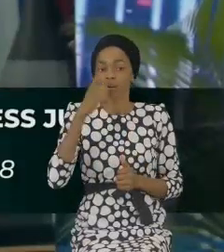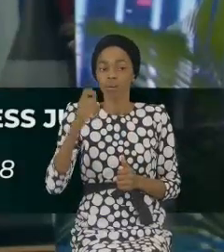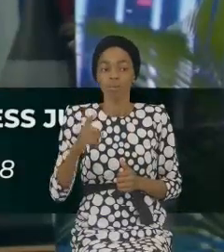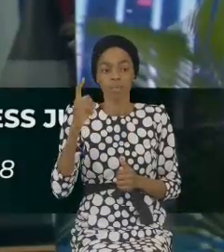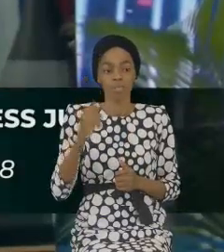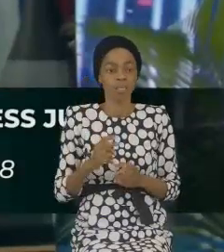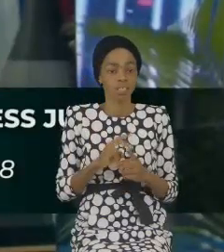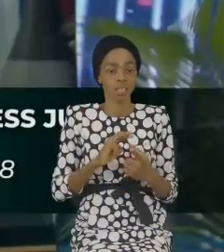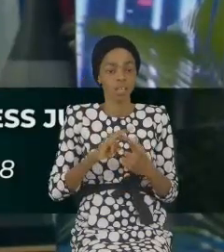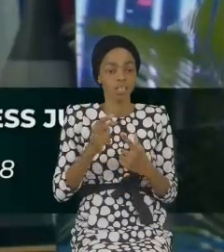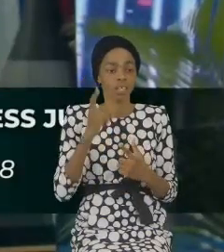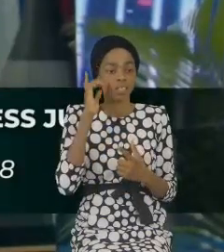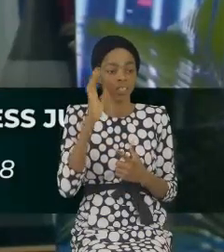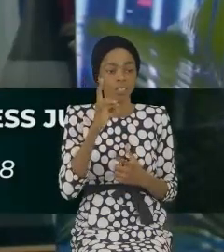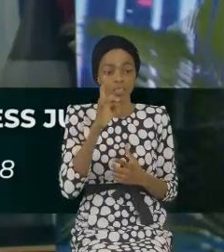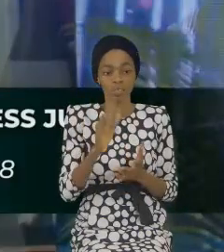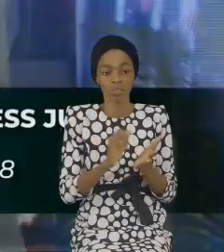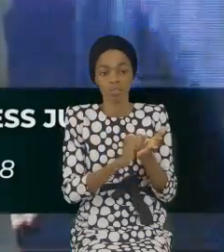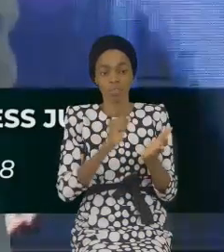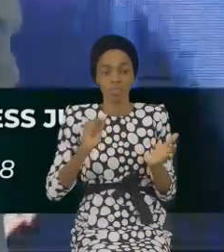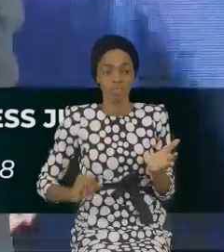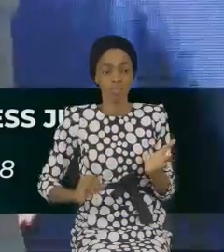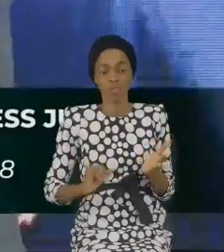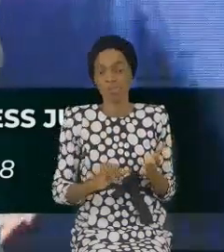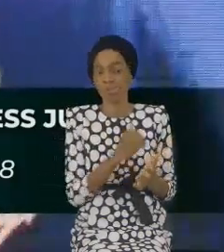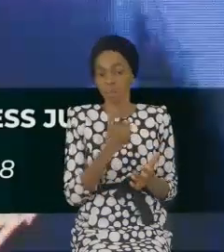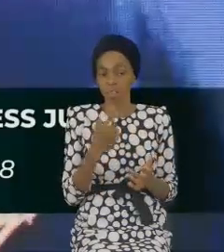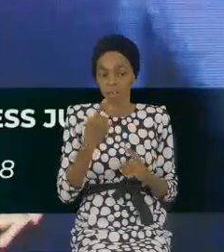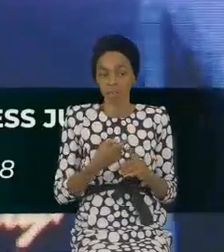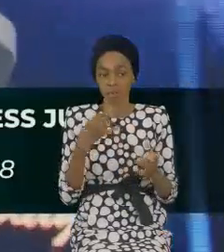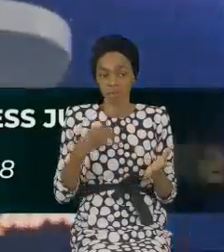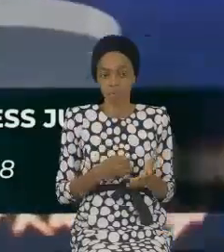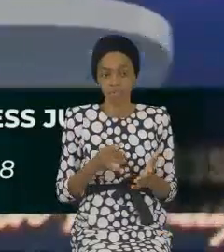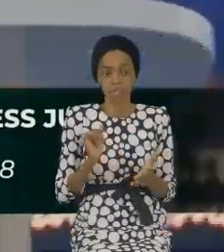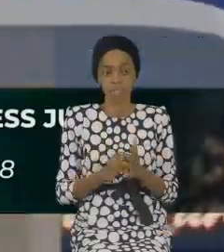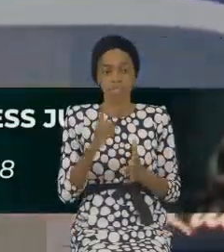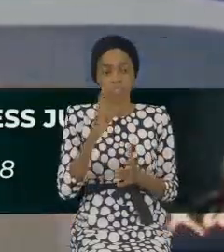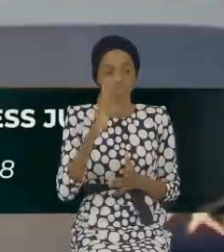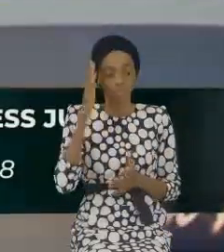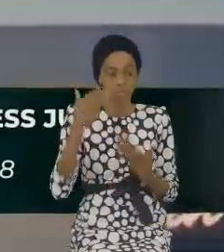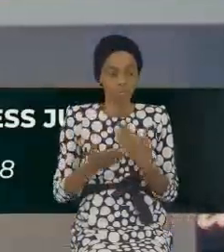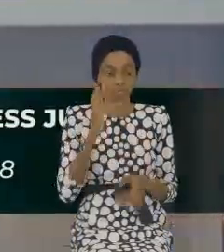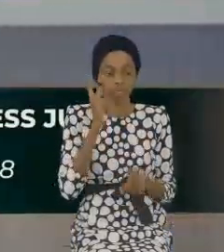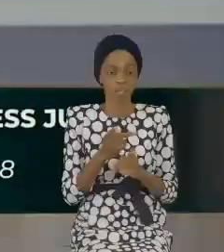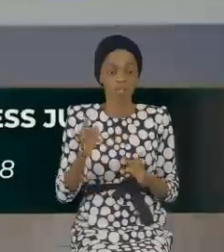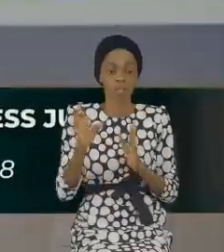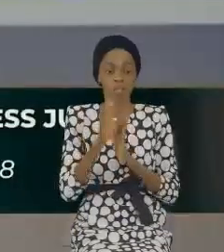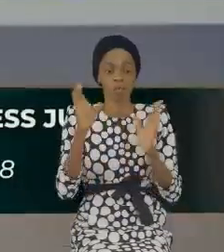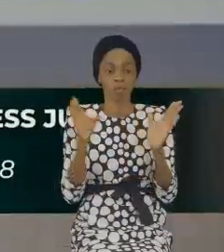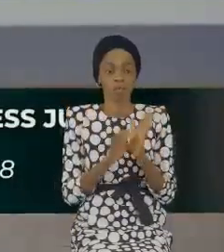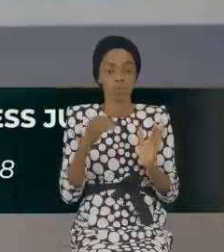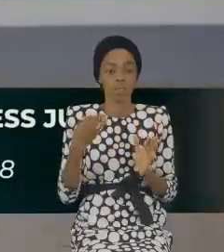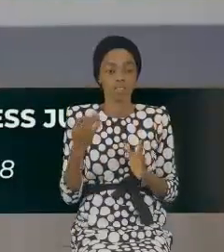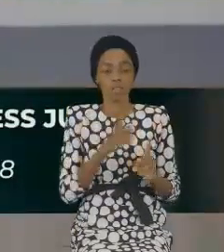neither shall ye diminish or subtract aught from it, that ye may keep the commandments of